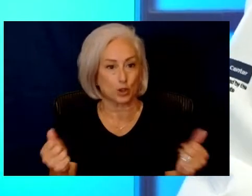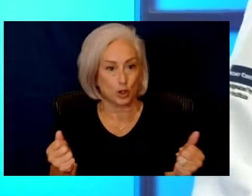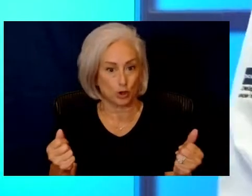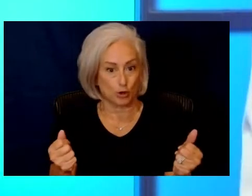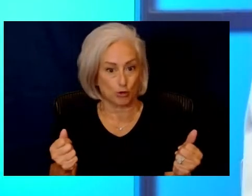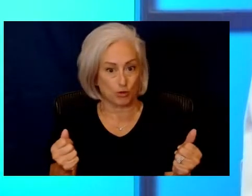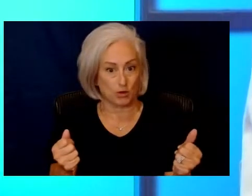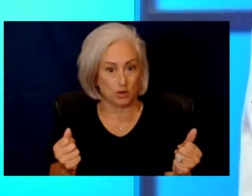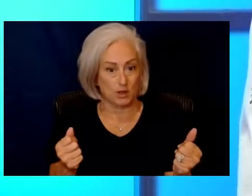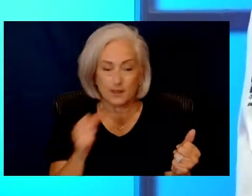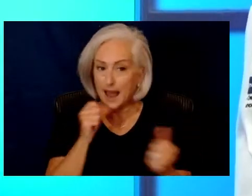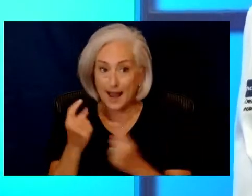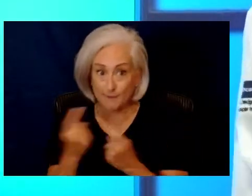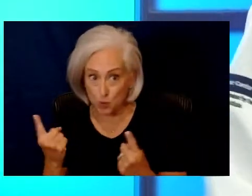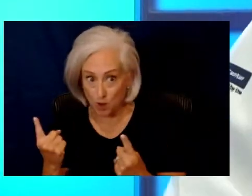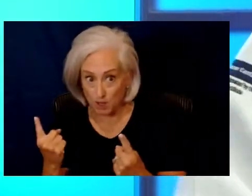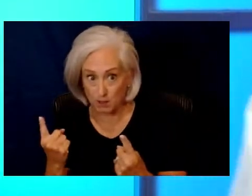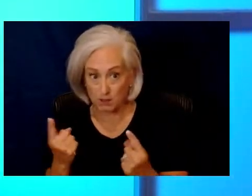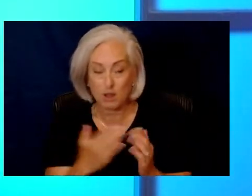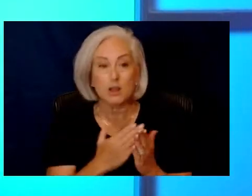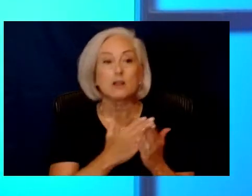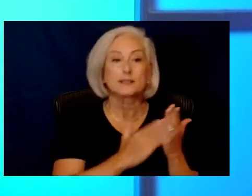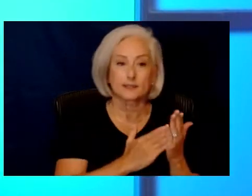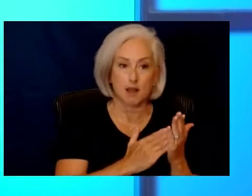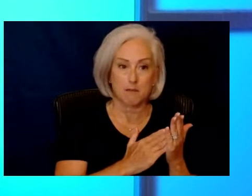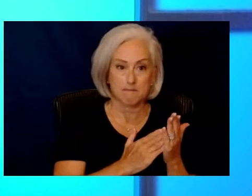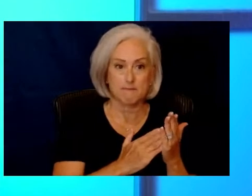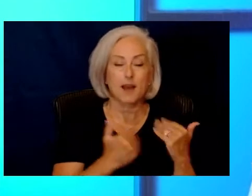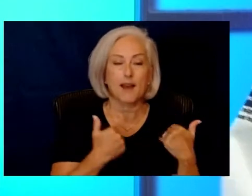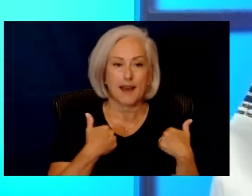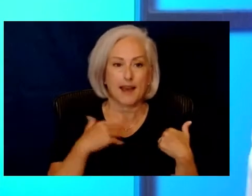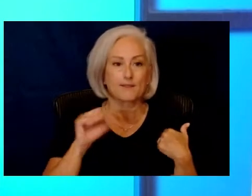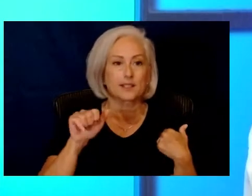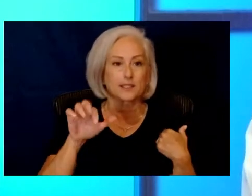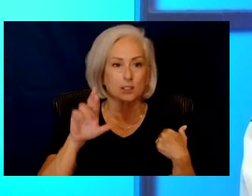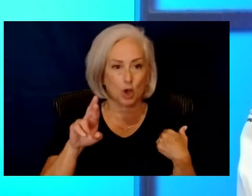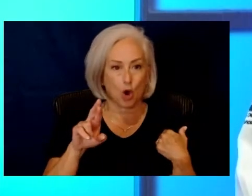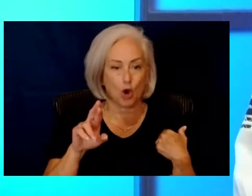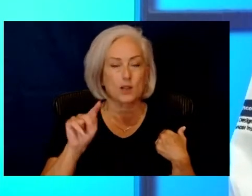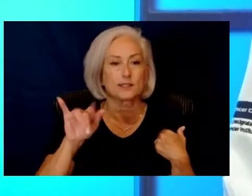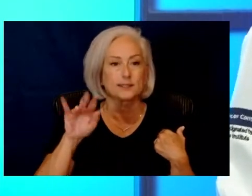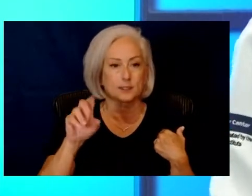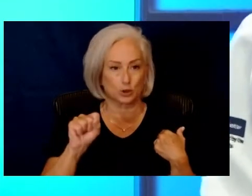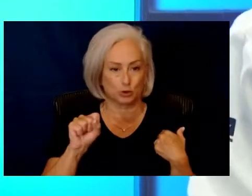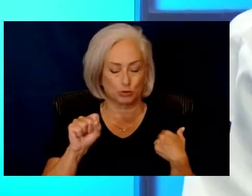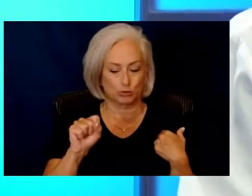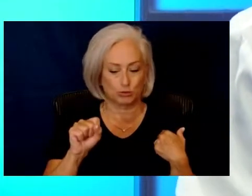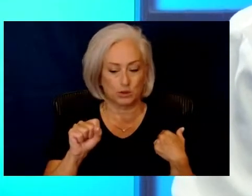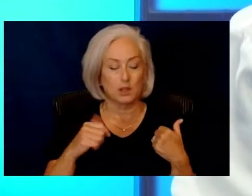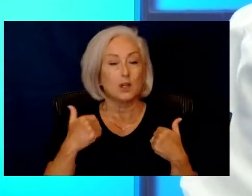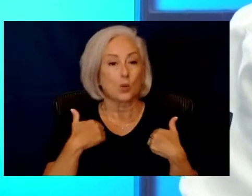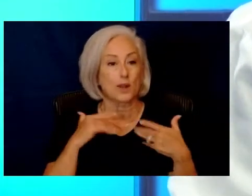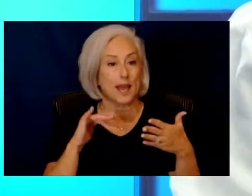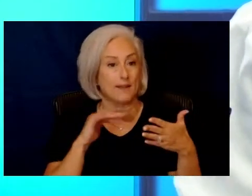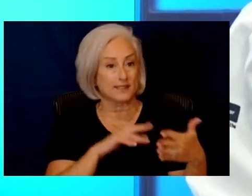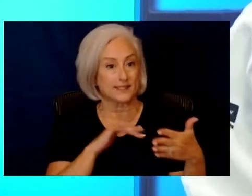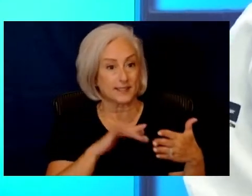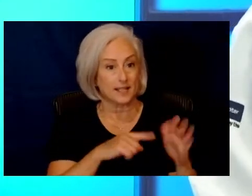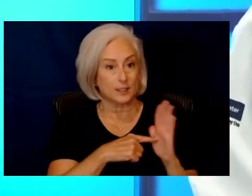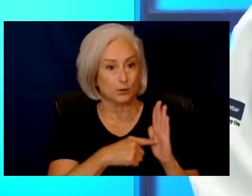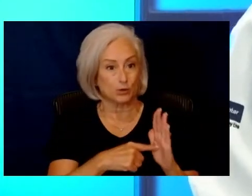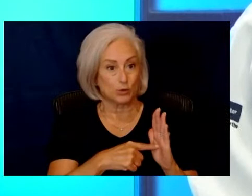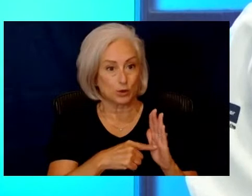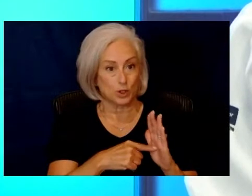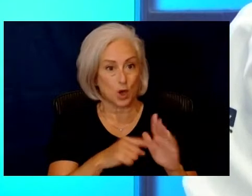not everybody, there could be scar tissues that forms. And I think oftentimes there are studies to show different things, that medications